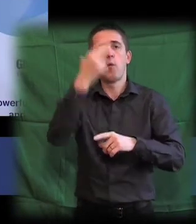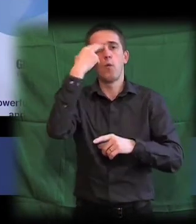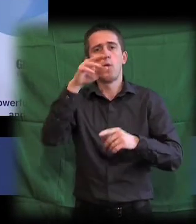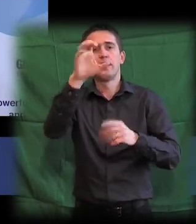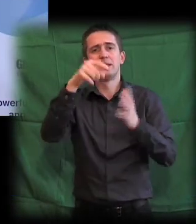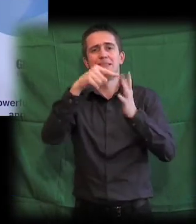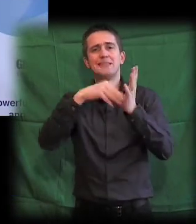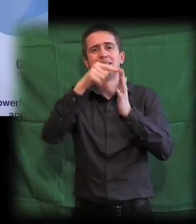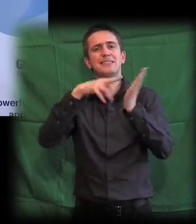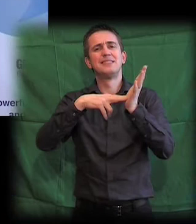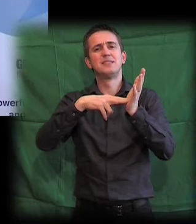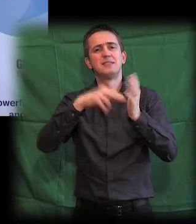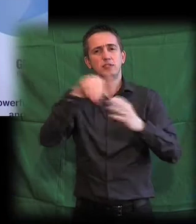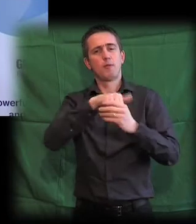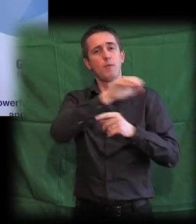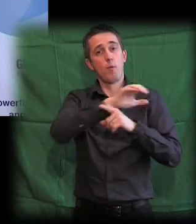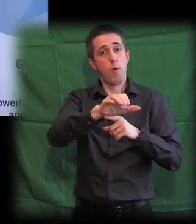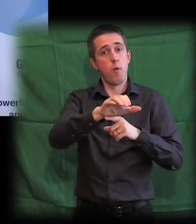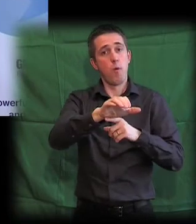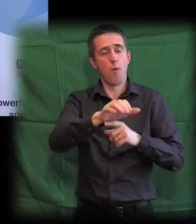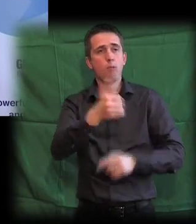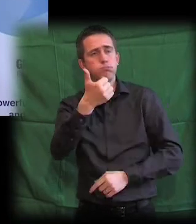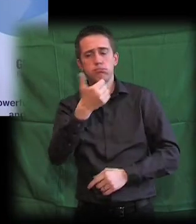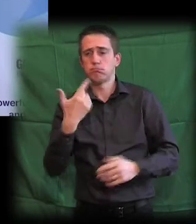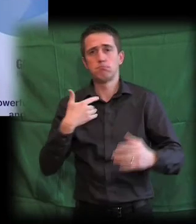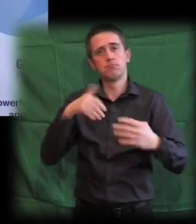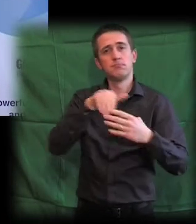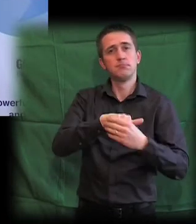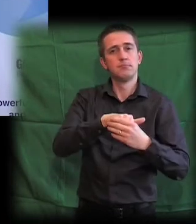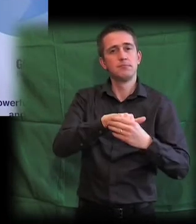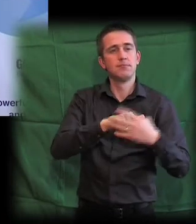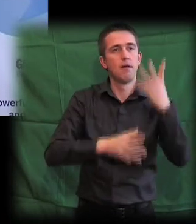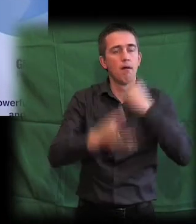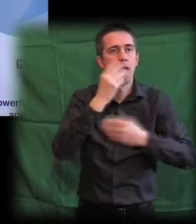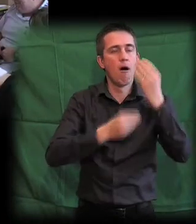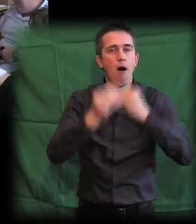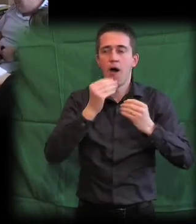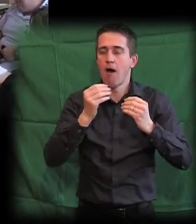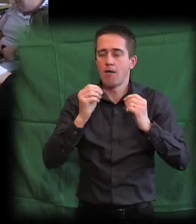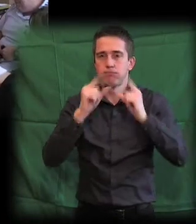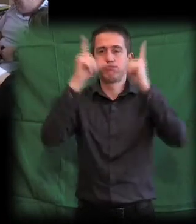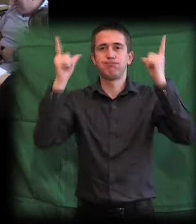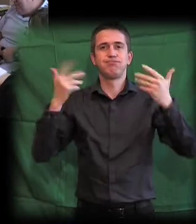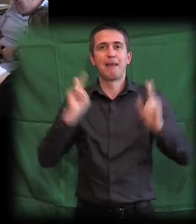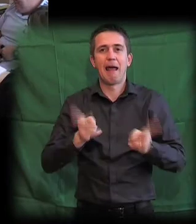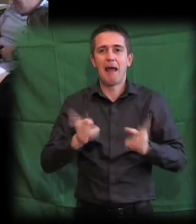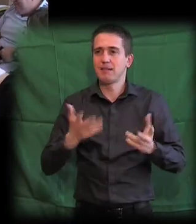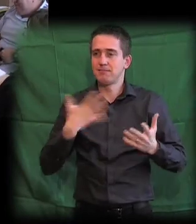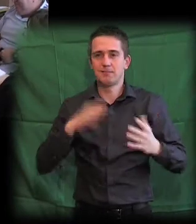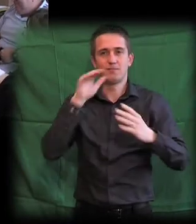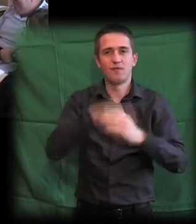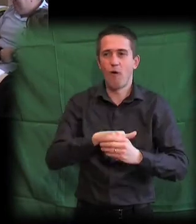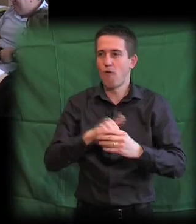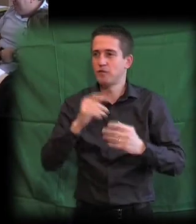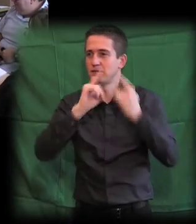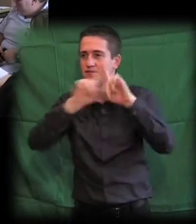programme, which I took a part on, and that sort of revigorated me into getting back involved in a lot